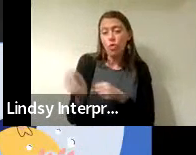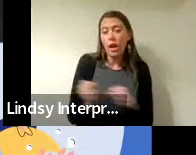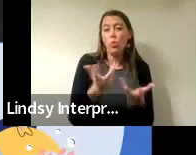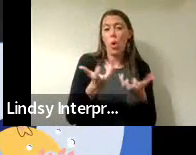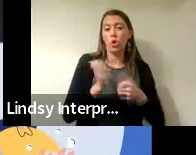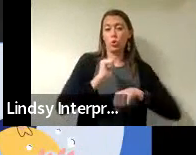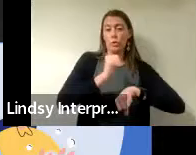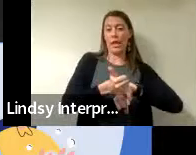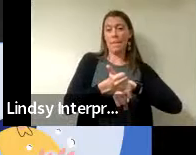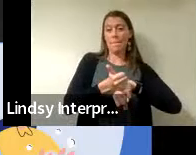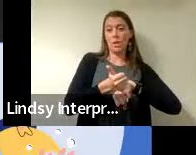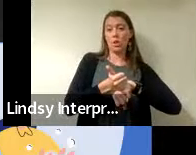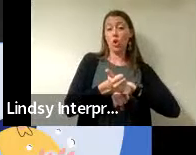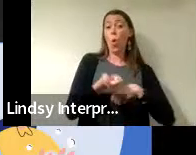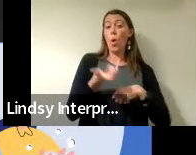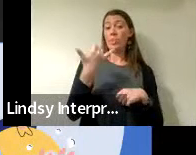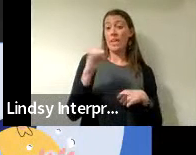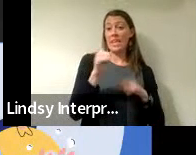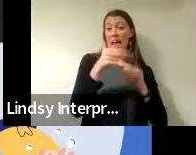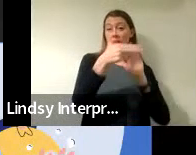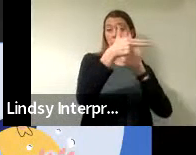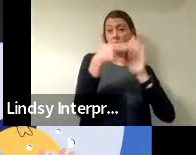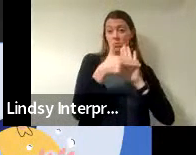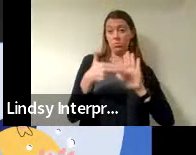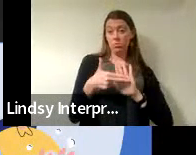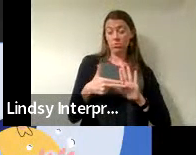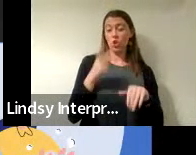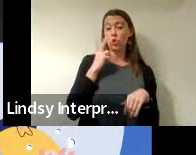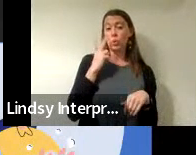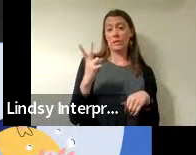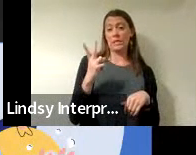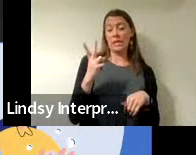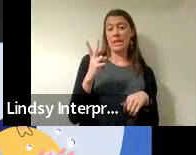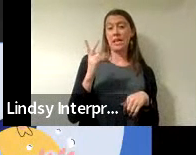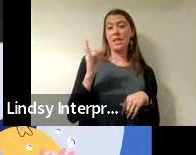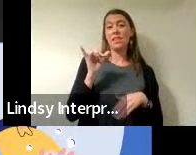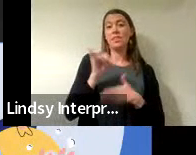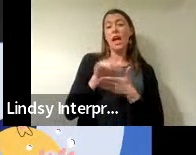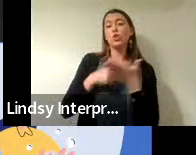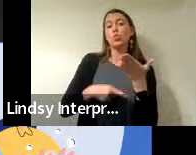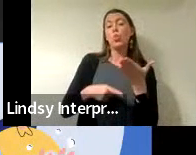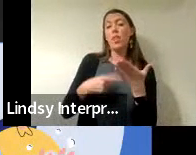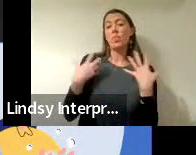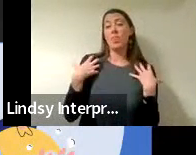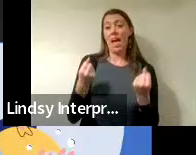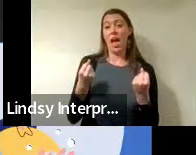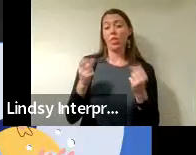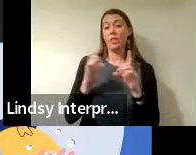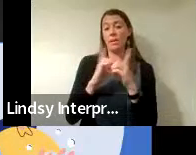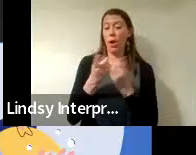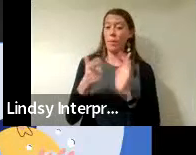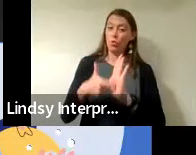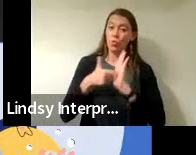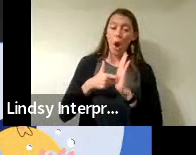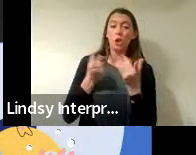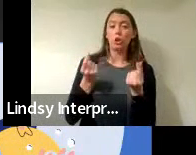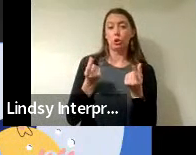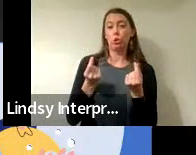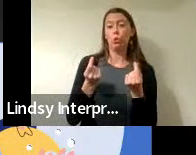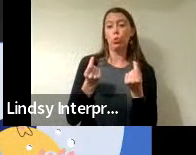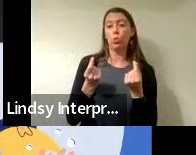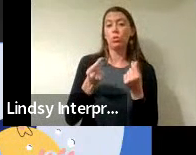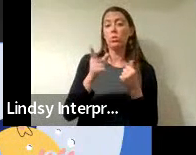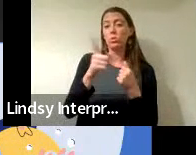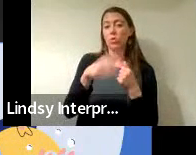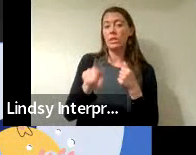highlighted in yellow, these are things that the health department is in fact mandated to do. So these are things we're going to do, we have